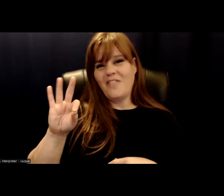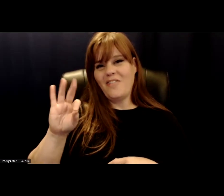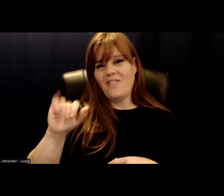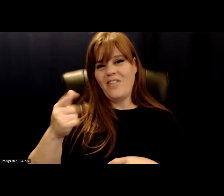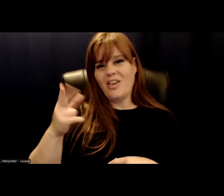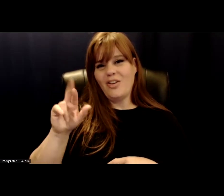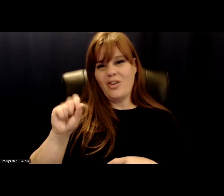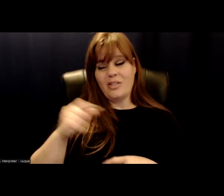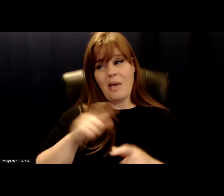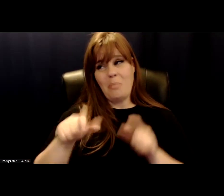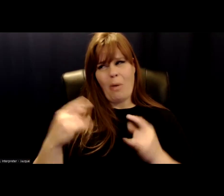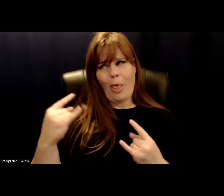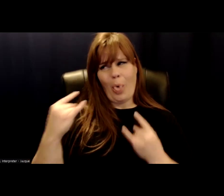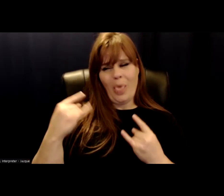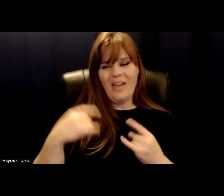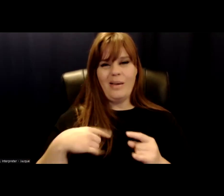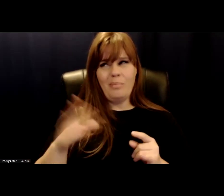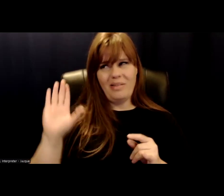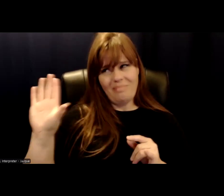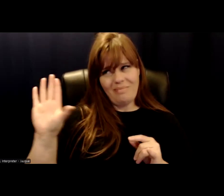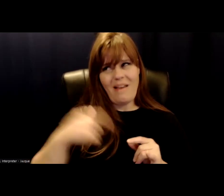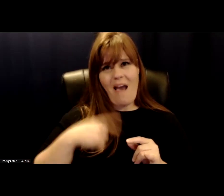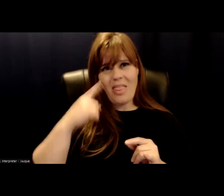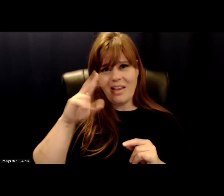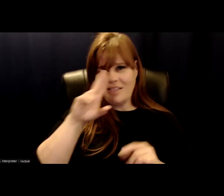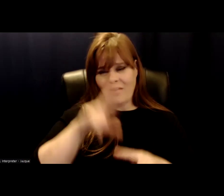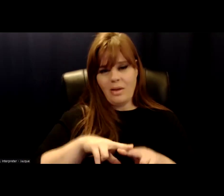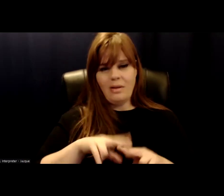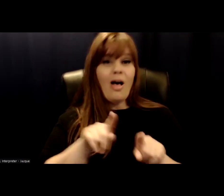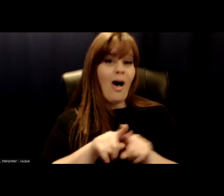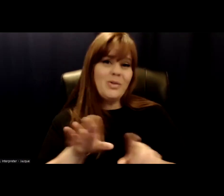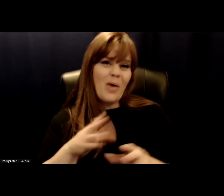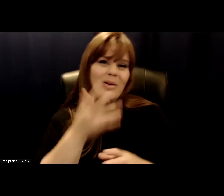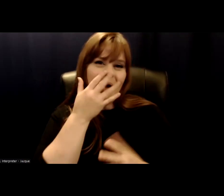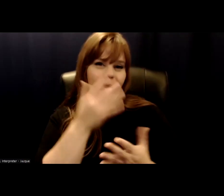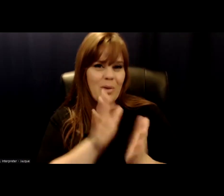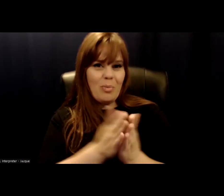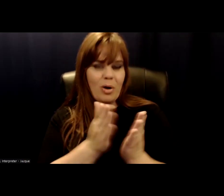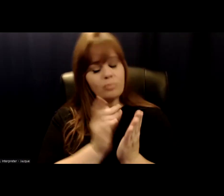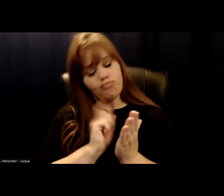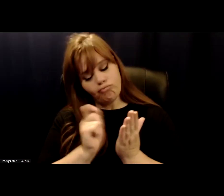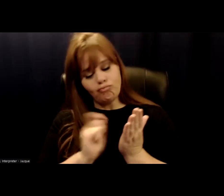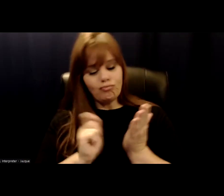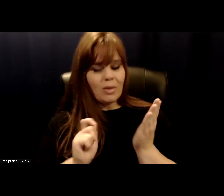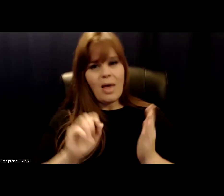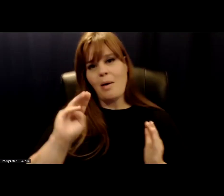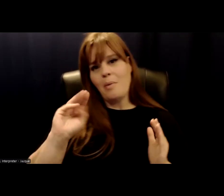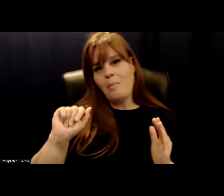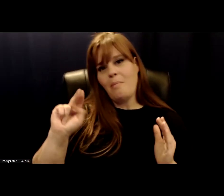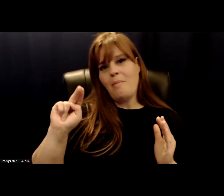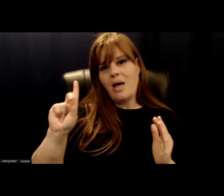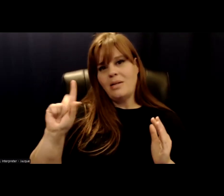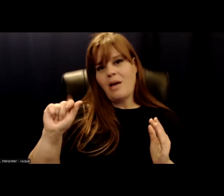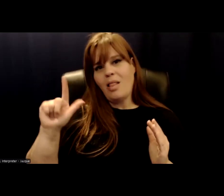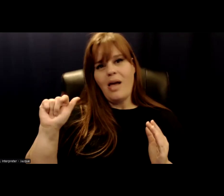fun. So that's good for me. Also, I do the coloring books with the mandalas and, you know, whatever. But